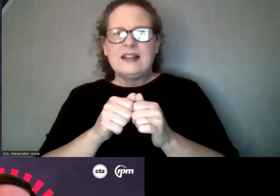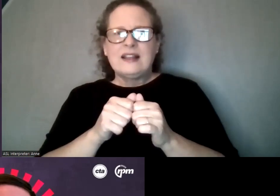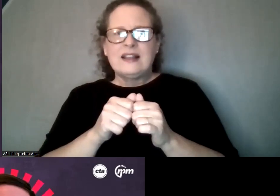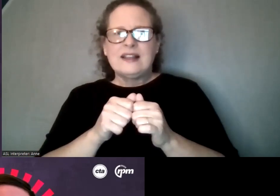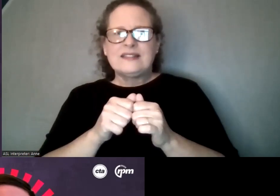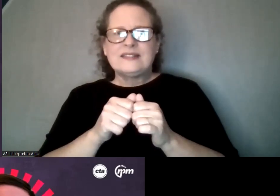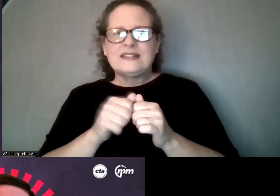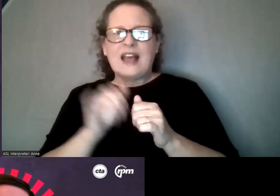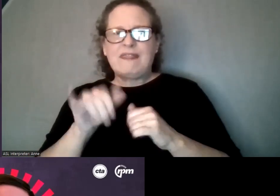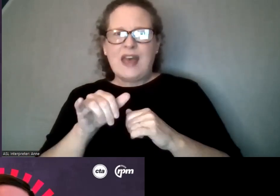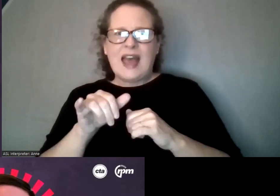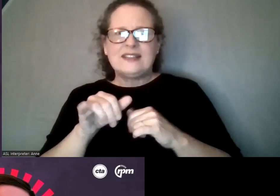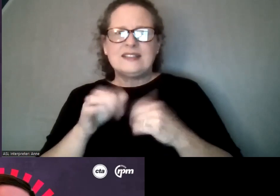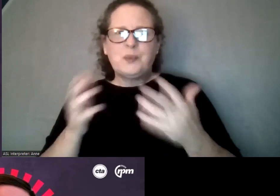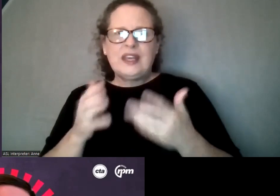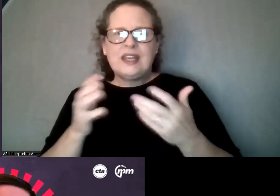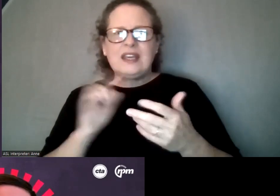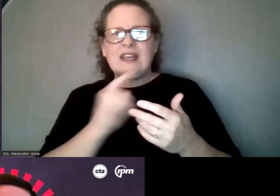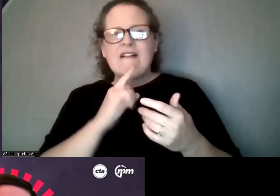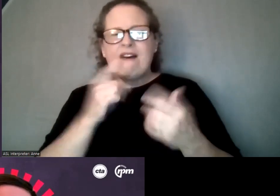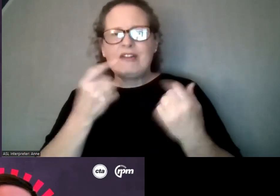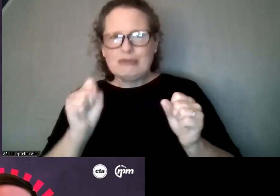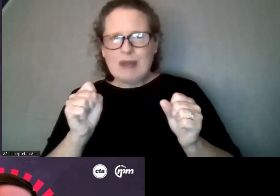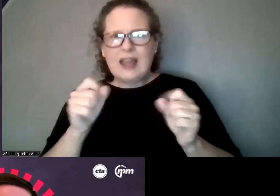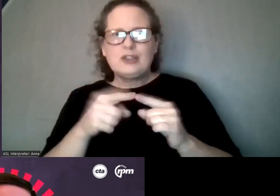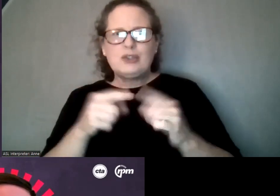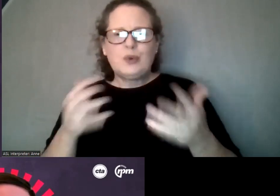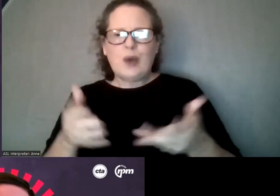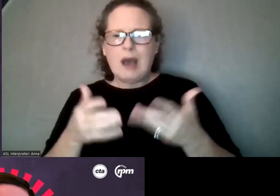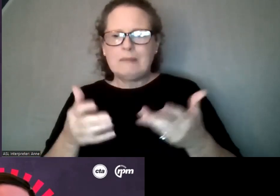we are trying to